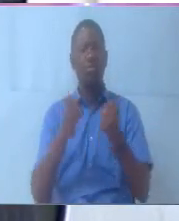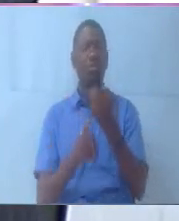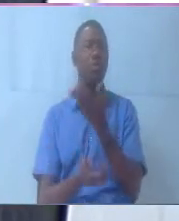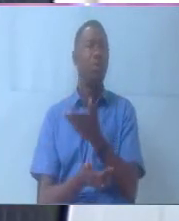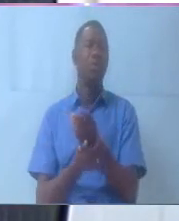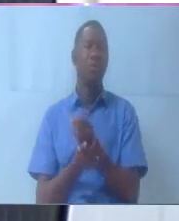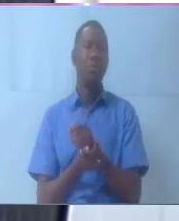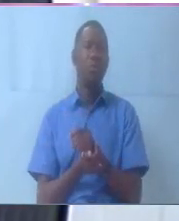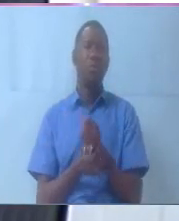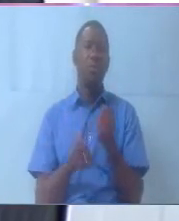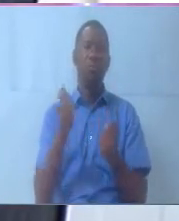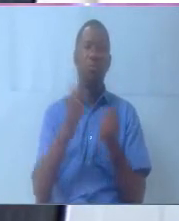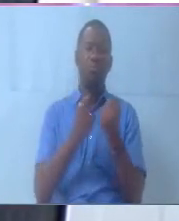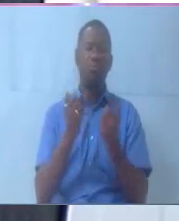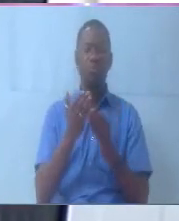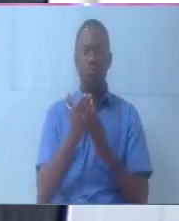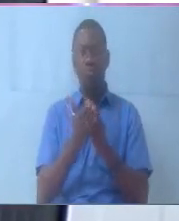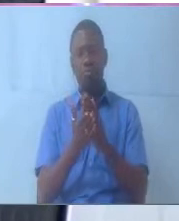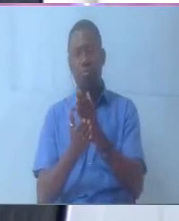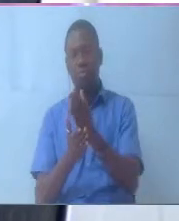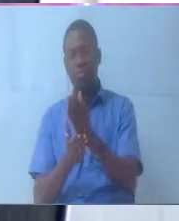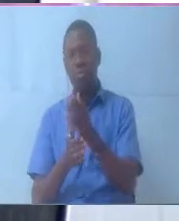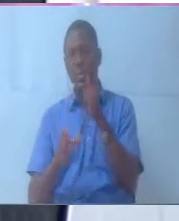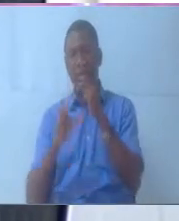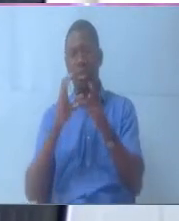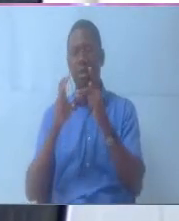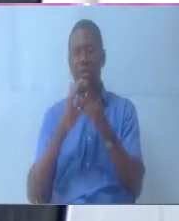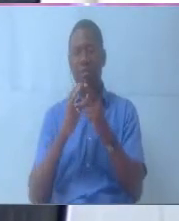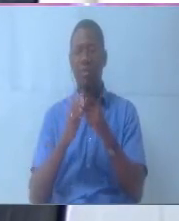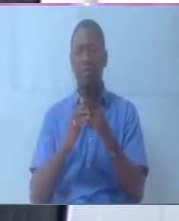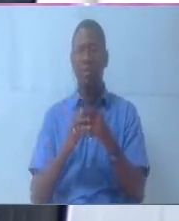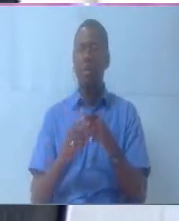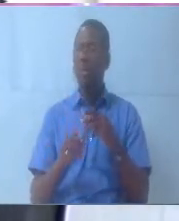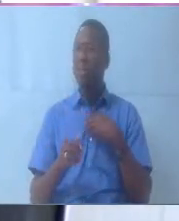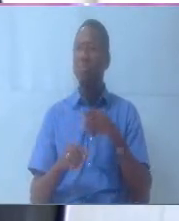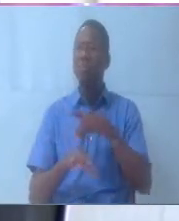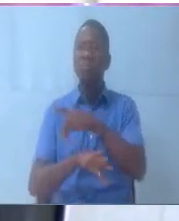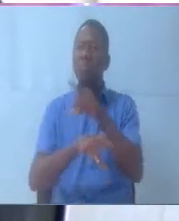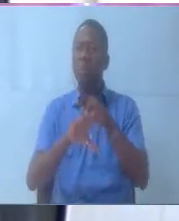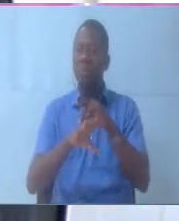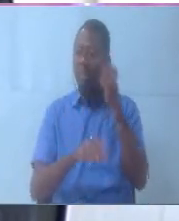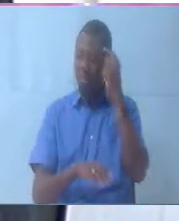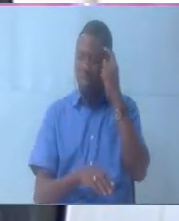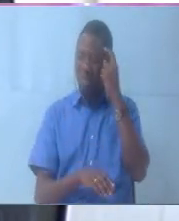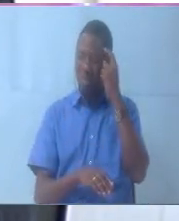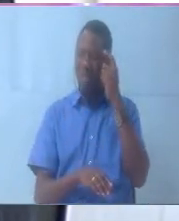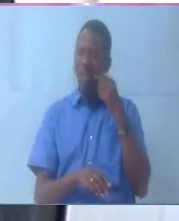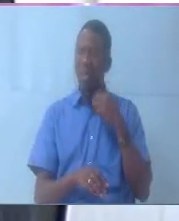We drove and went to Canifing somewhere. I think there is a mechanic, their garage there. There